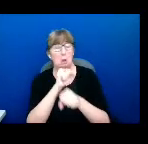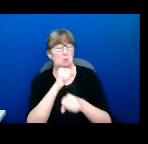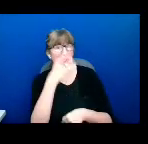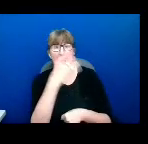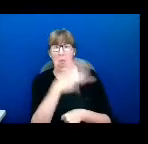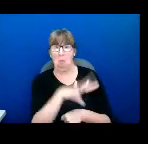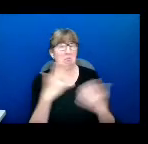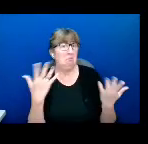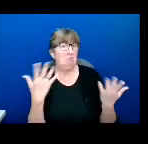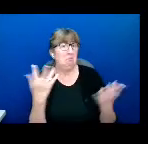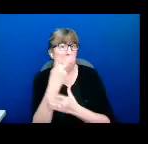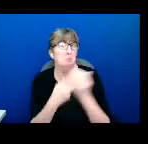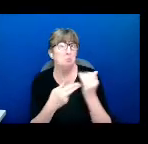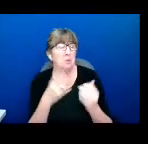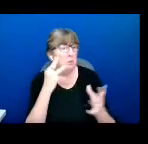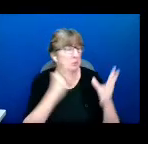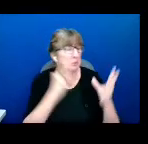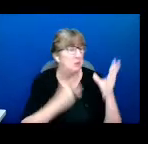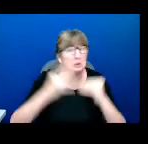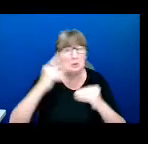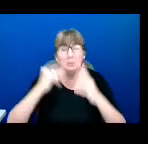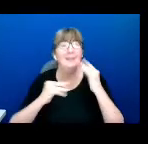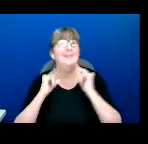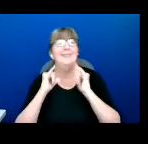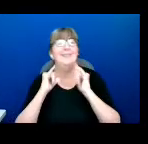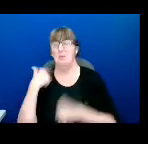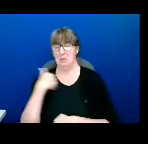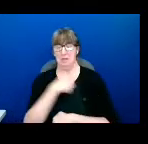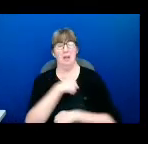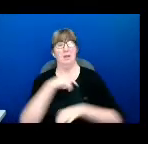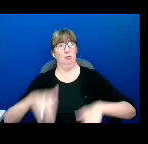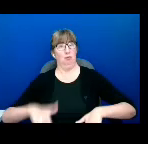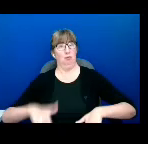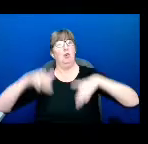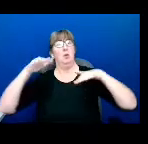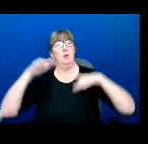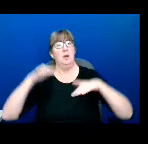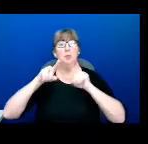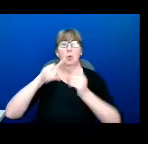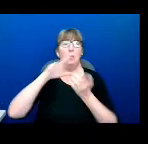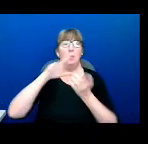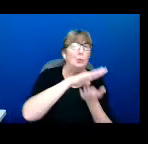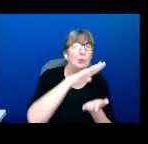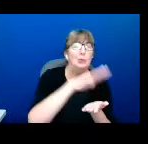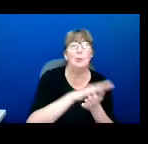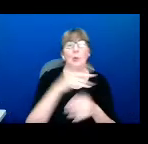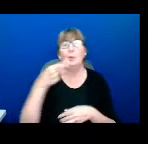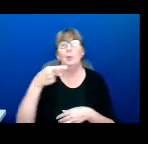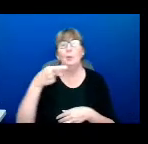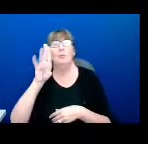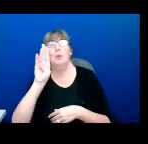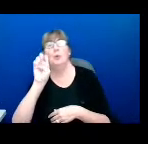kind of experiences that we had growing up and going through school and puberty and all that stuff.